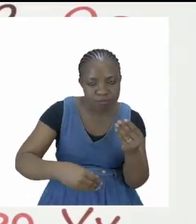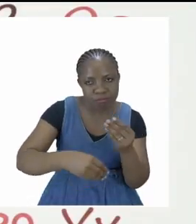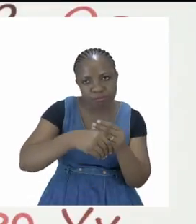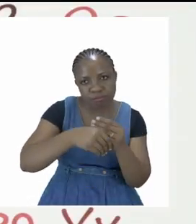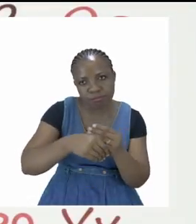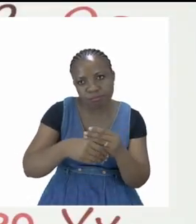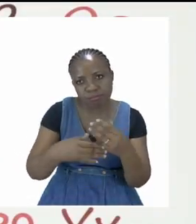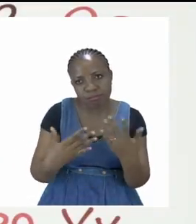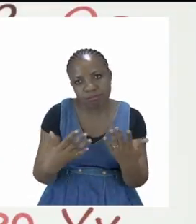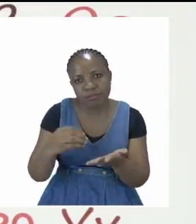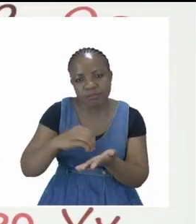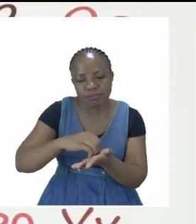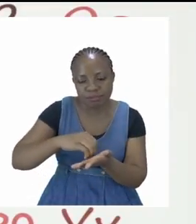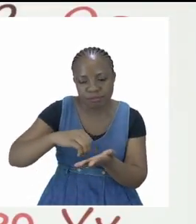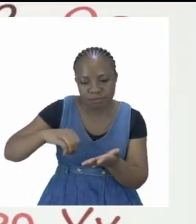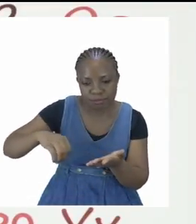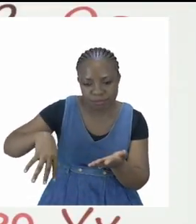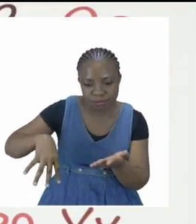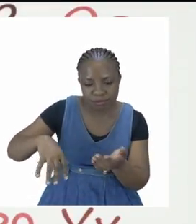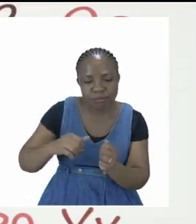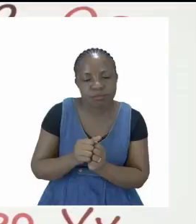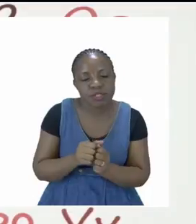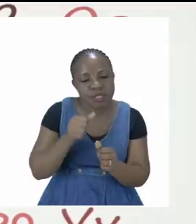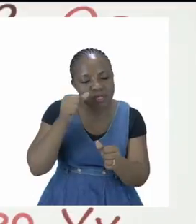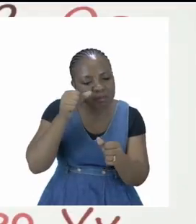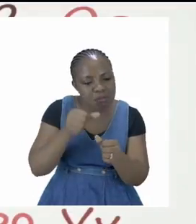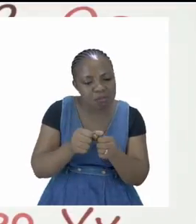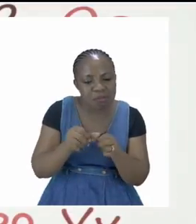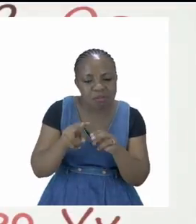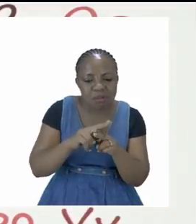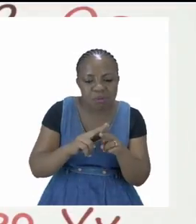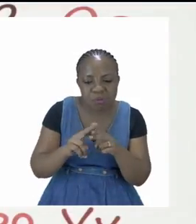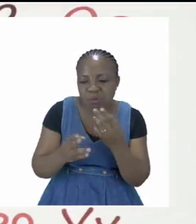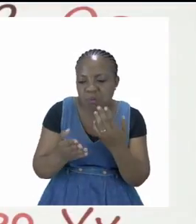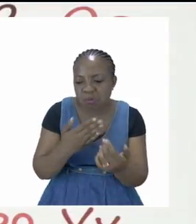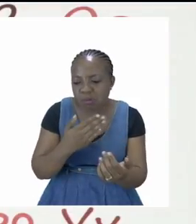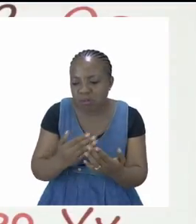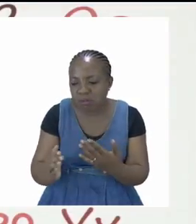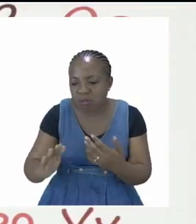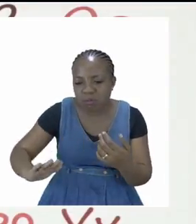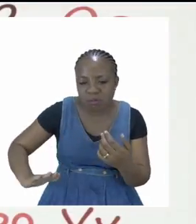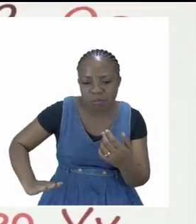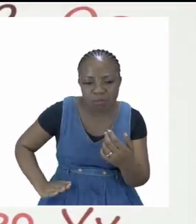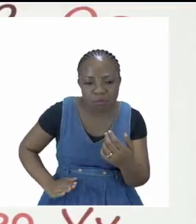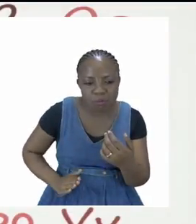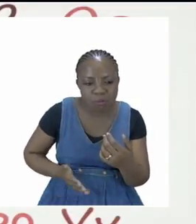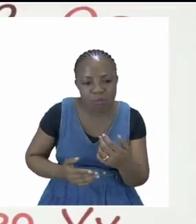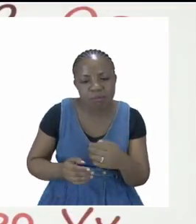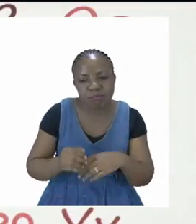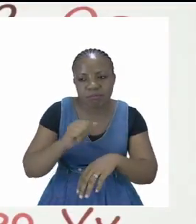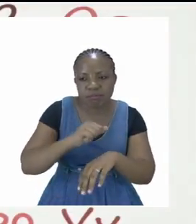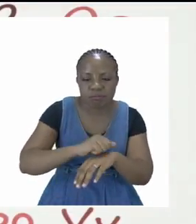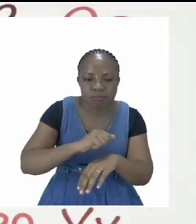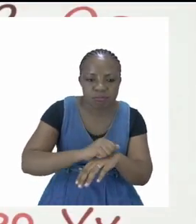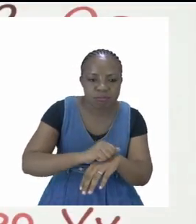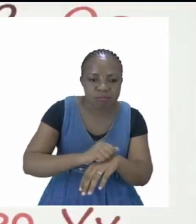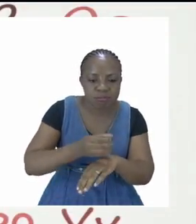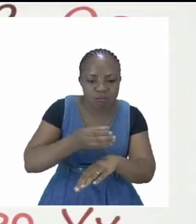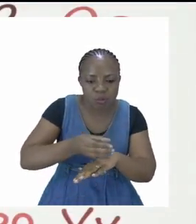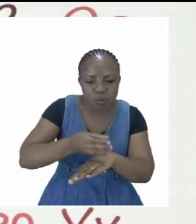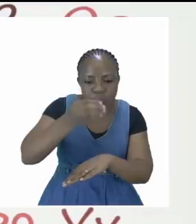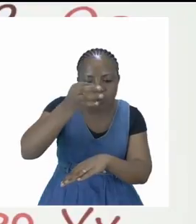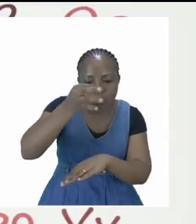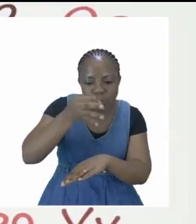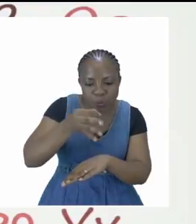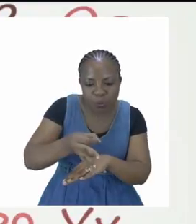your counters, any counters, colors, bottle tops, spoons, stones, it doesn't matter.